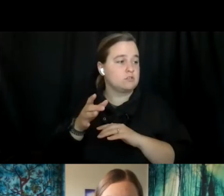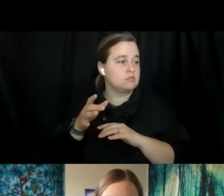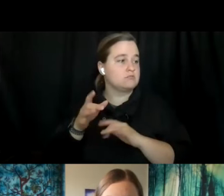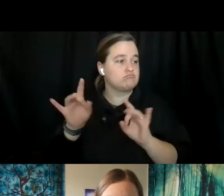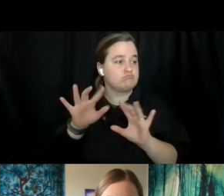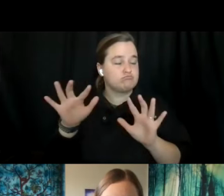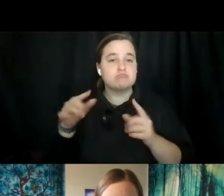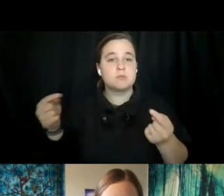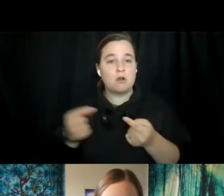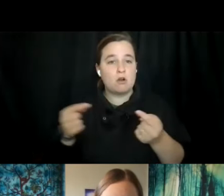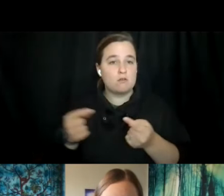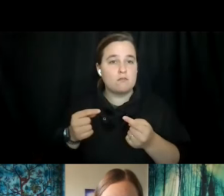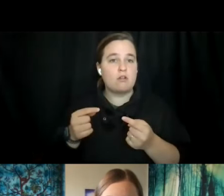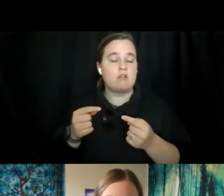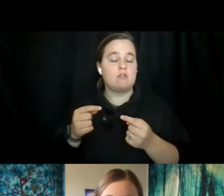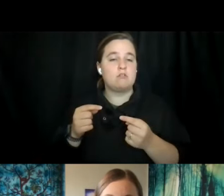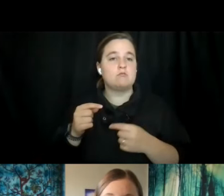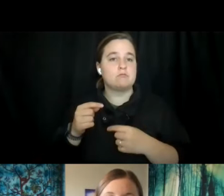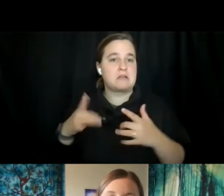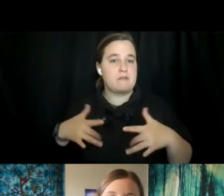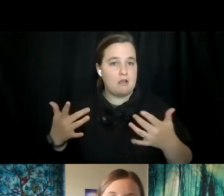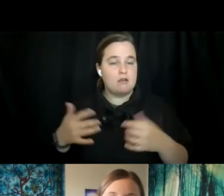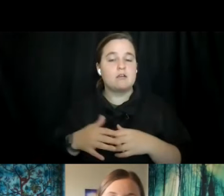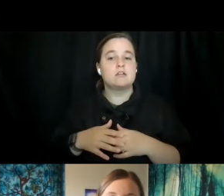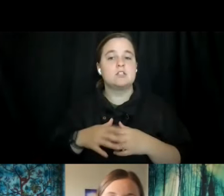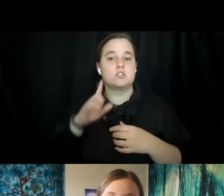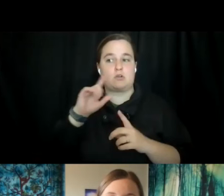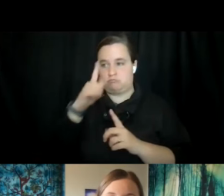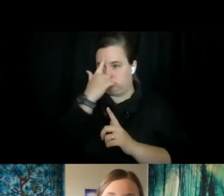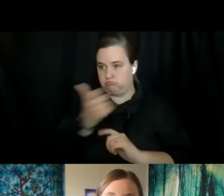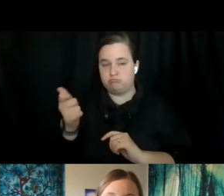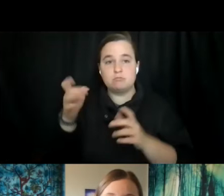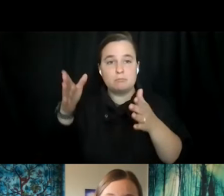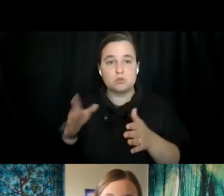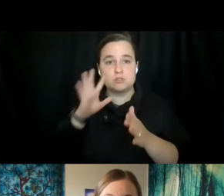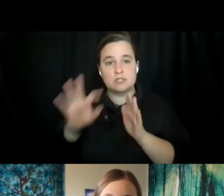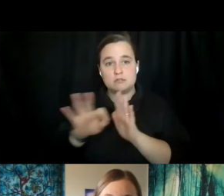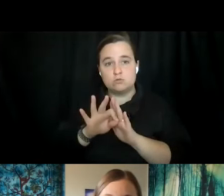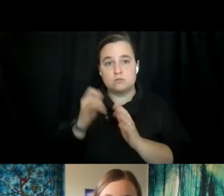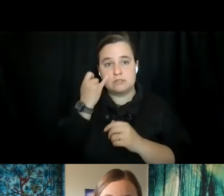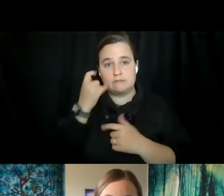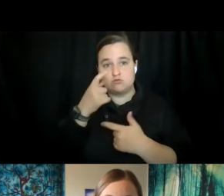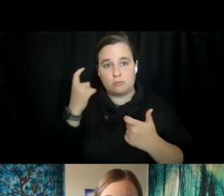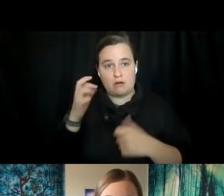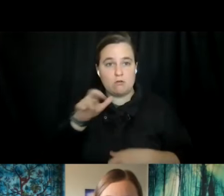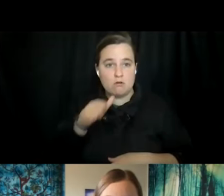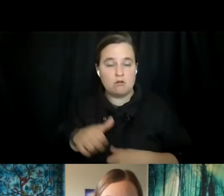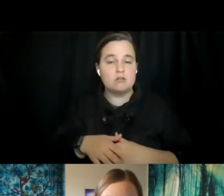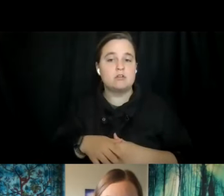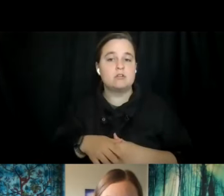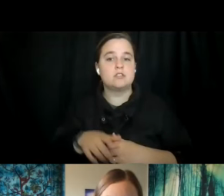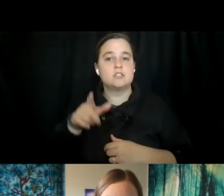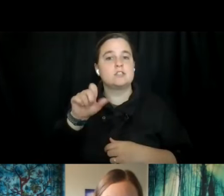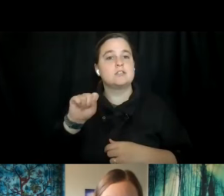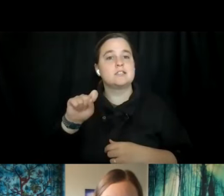or series of events. So in that way, it leaves it open to that person. So like what Stephanie is saying in terms of adjusting